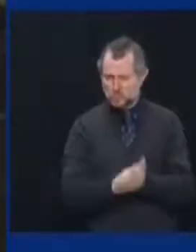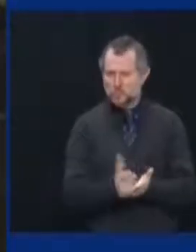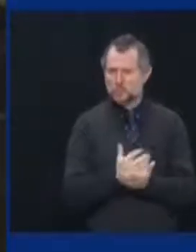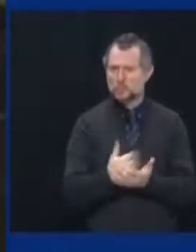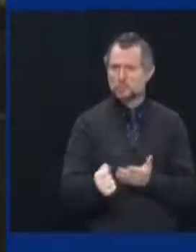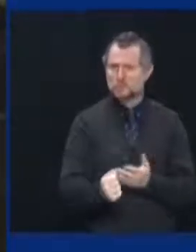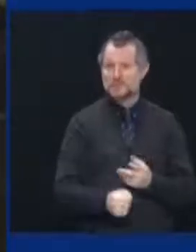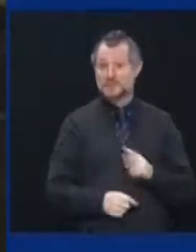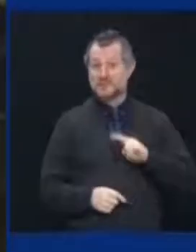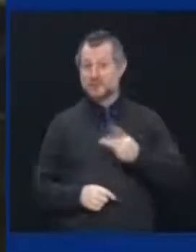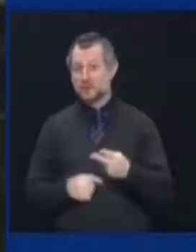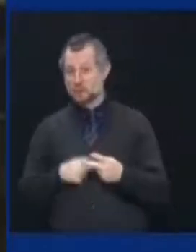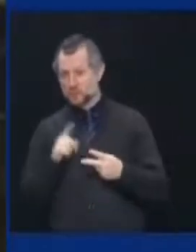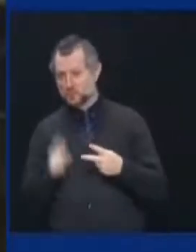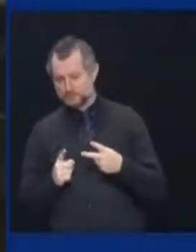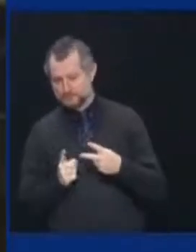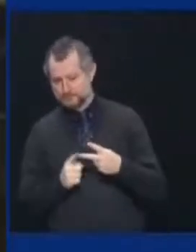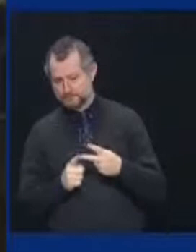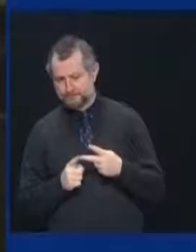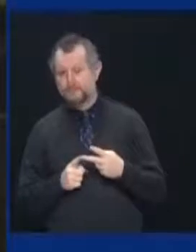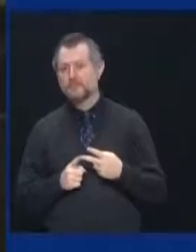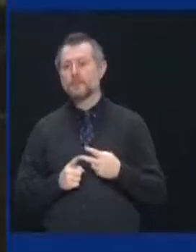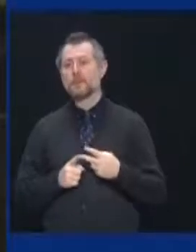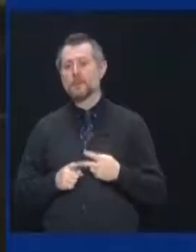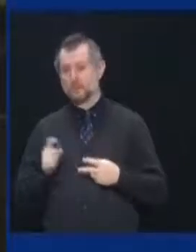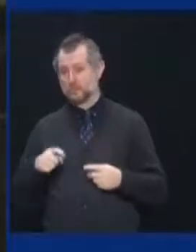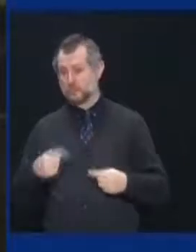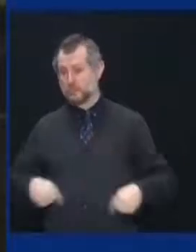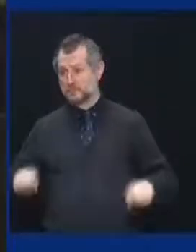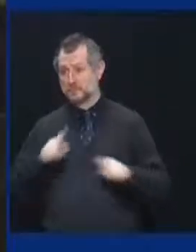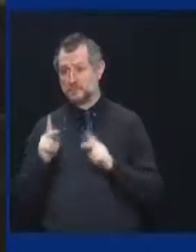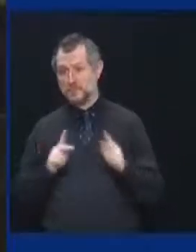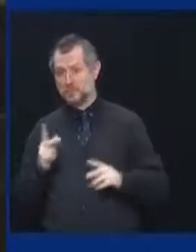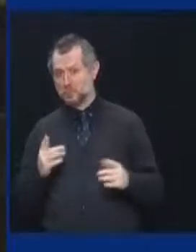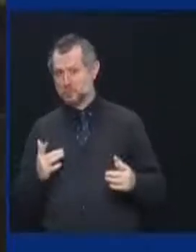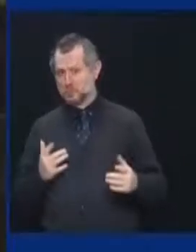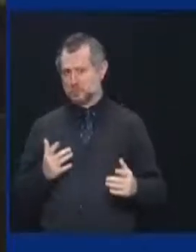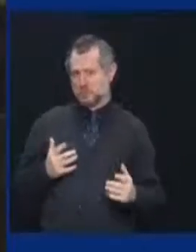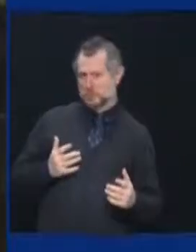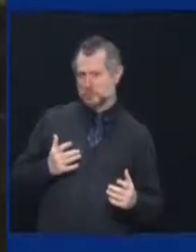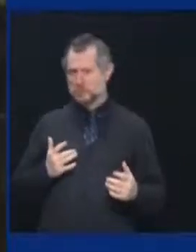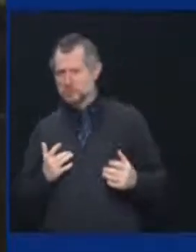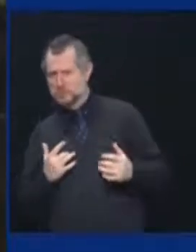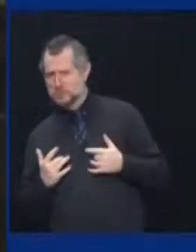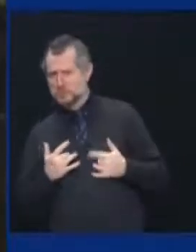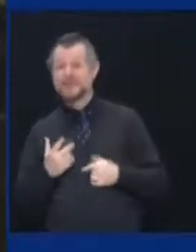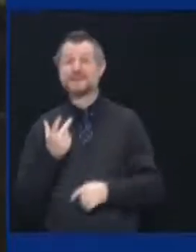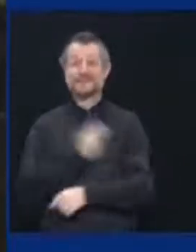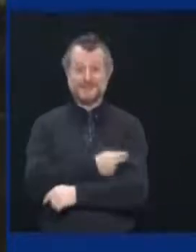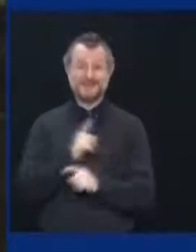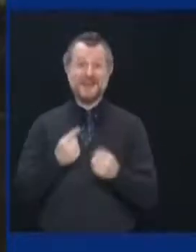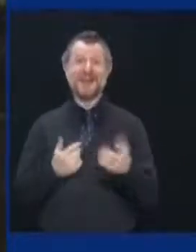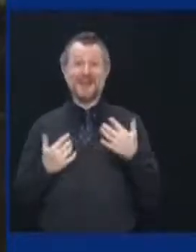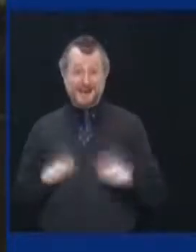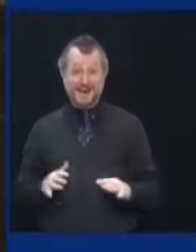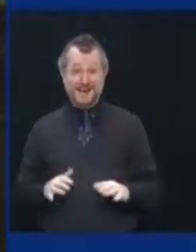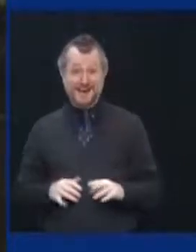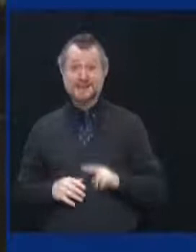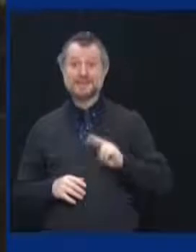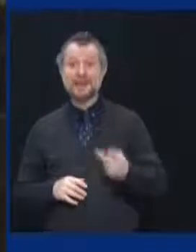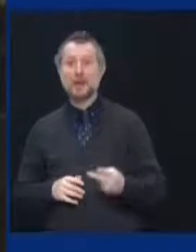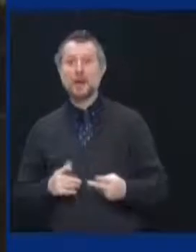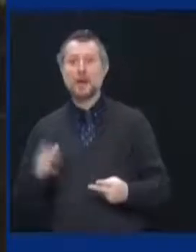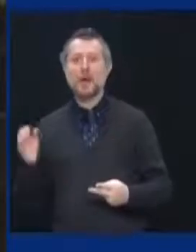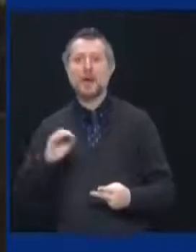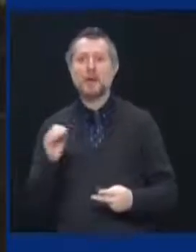secondary concern, how worried should people be that they're going to get their first shot but won't be able to get their second shot because